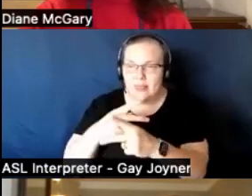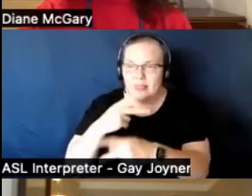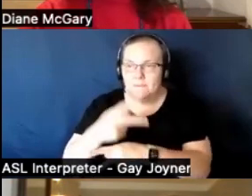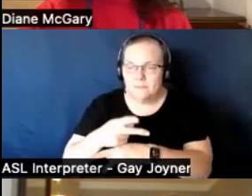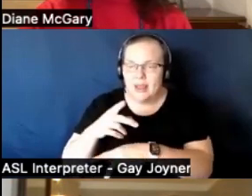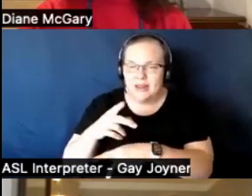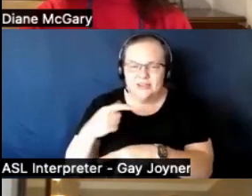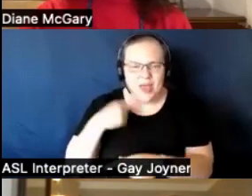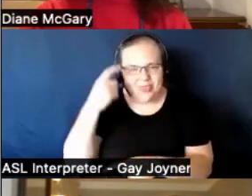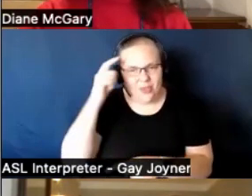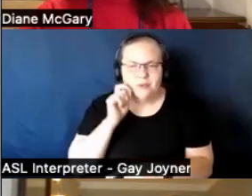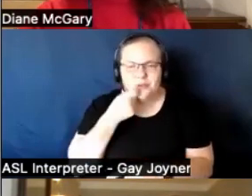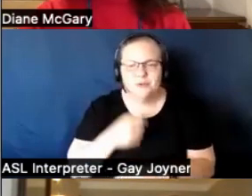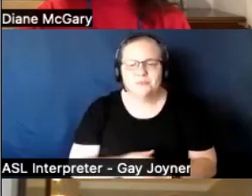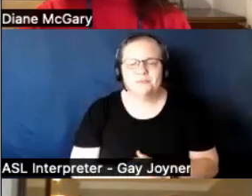true.